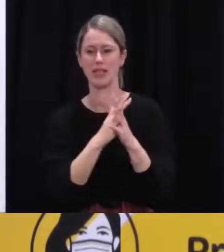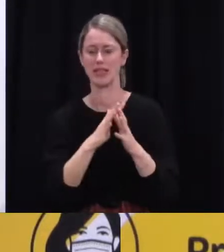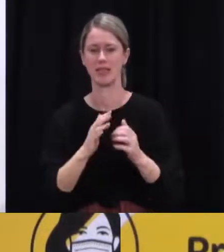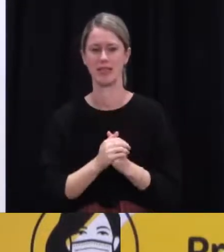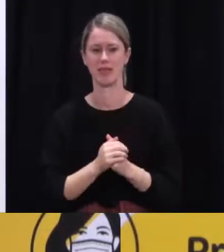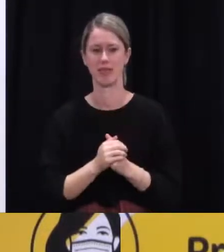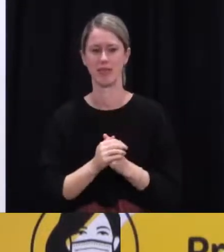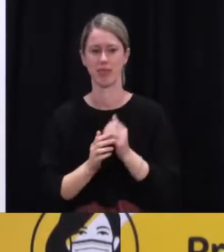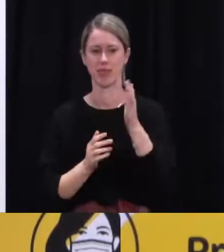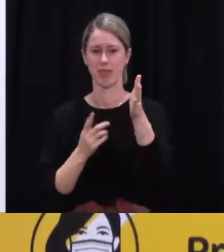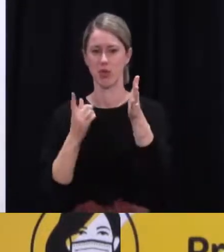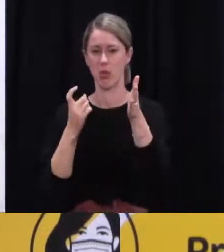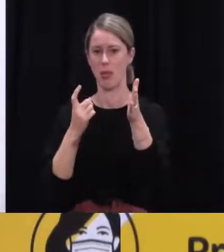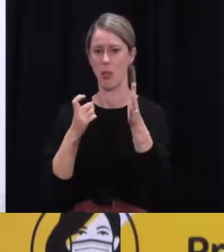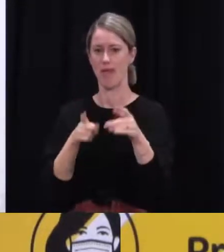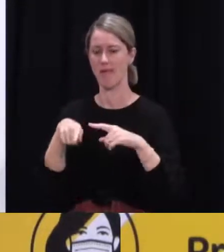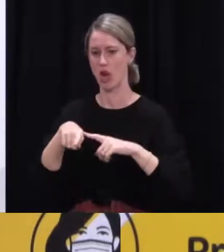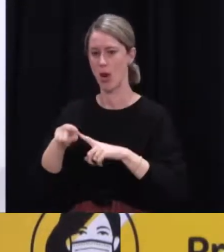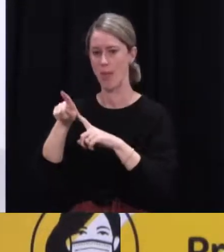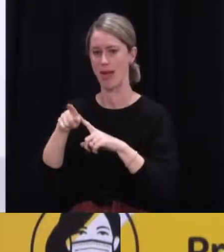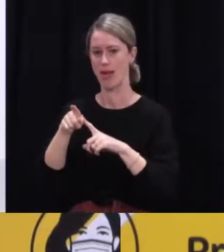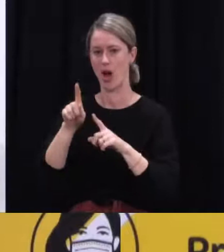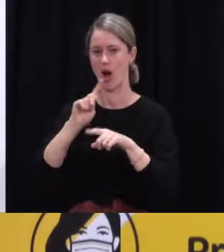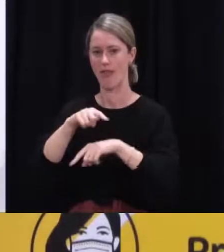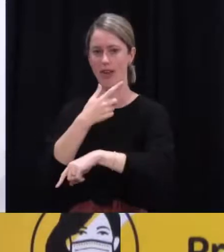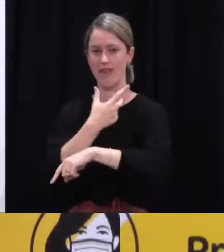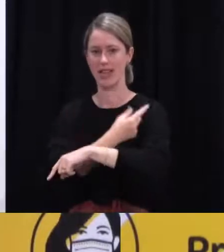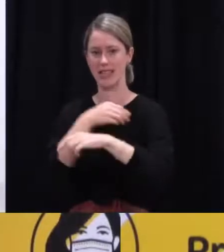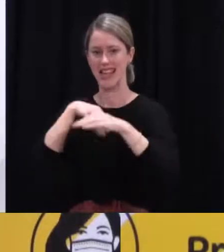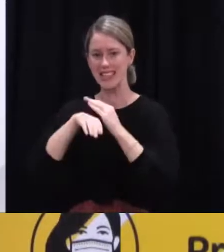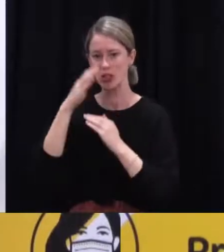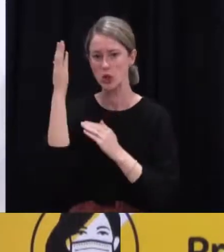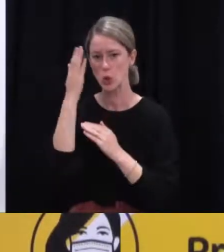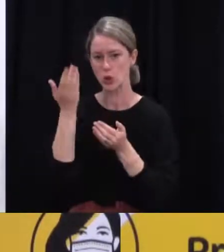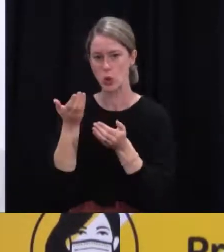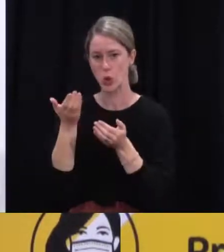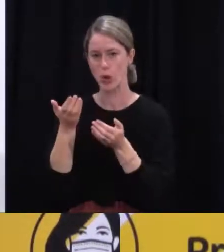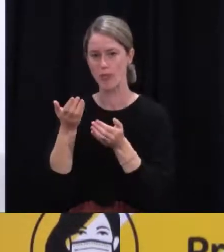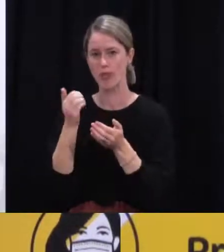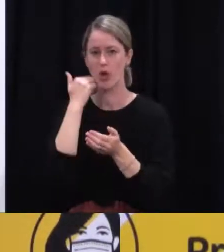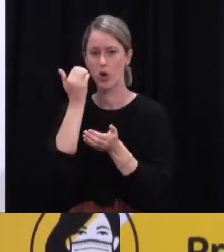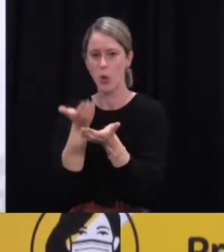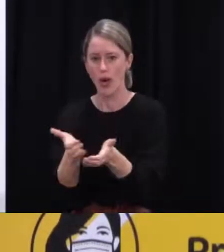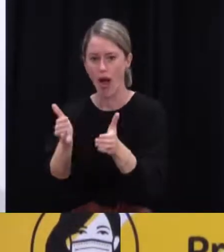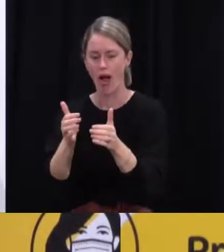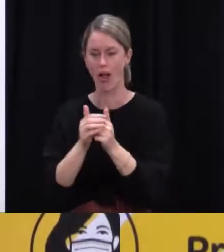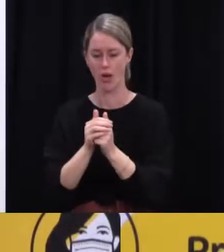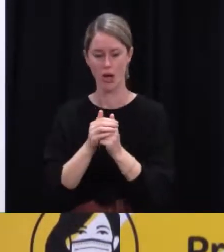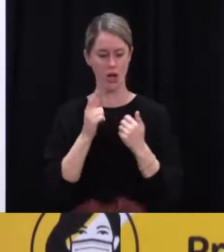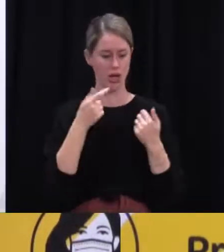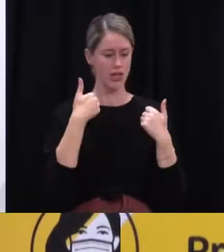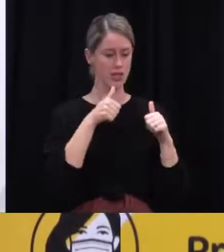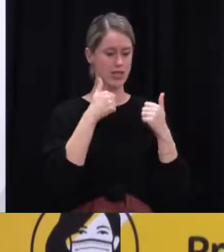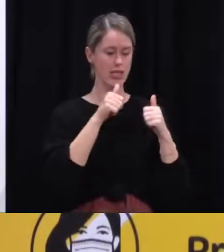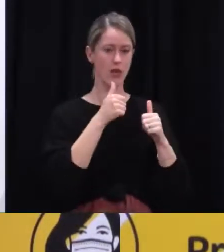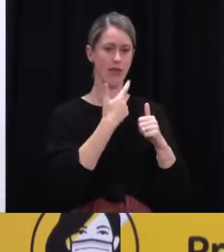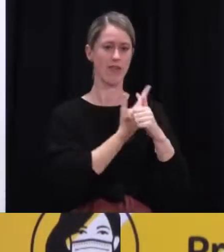Quick follow-up on Fati's question before about vaccinations in schools and kura. We have had quite successful vaccination rollouts